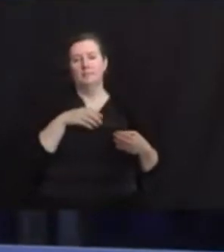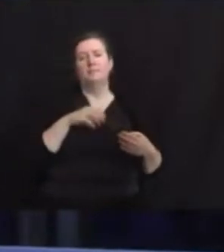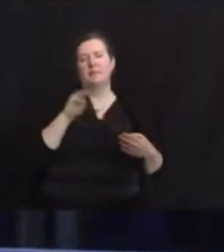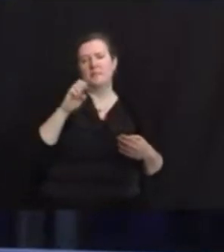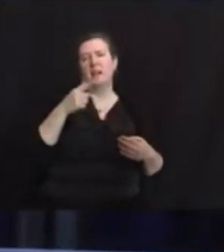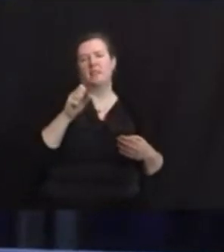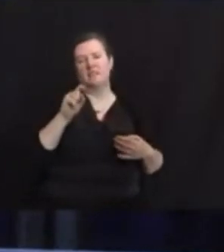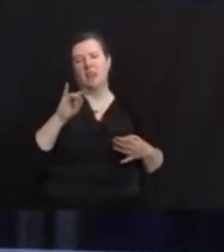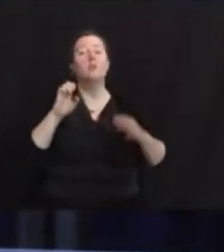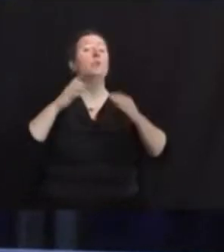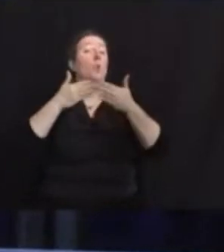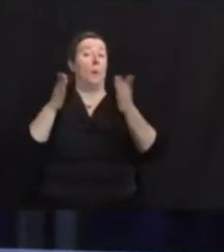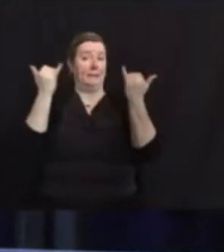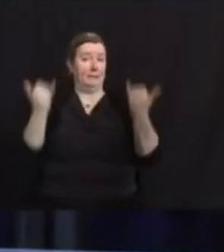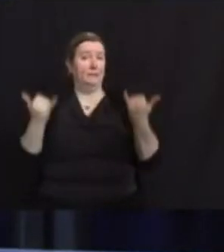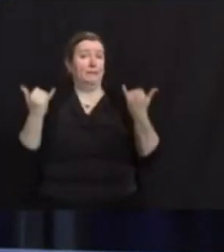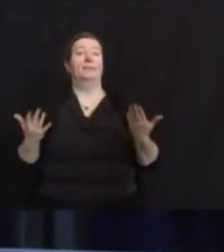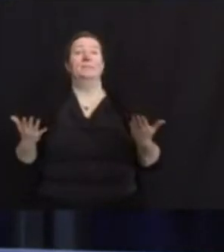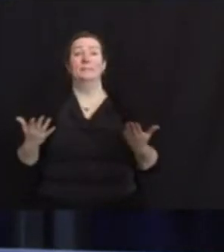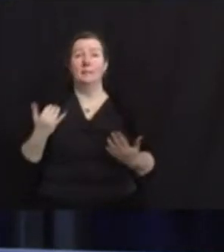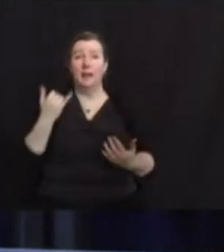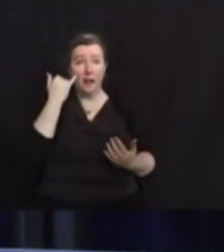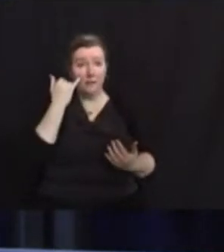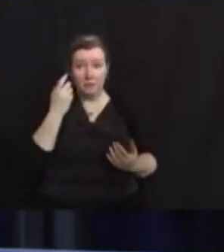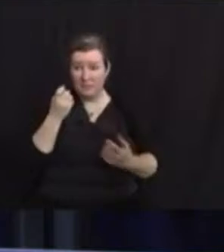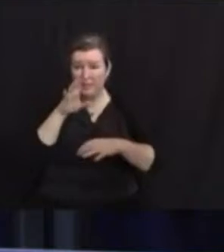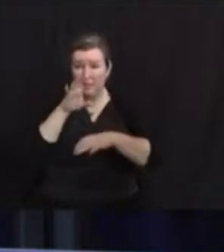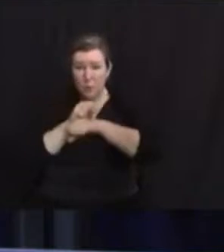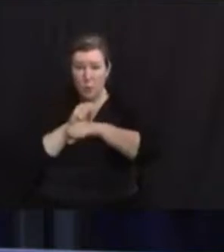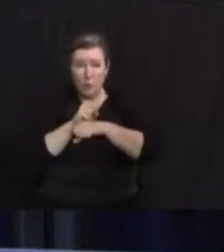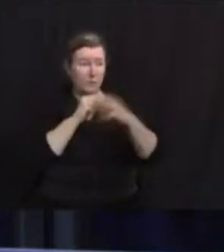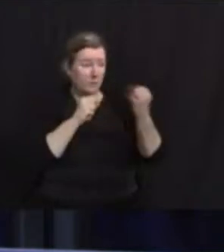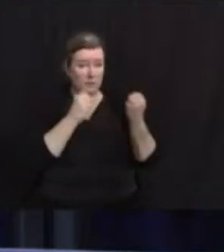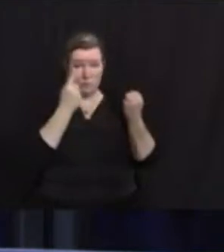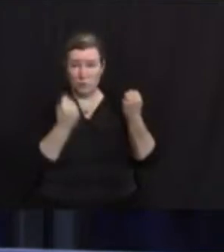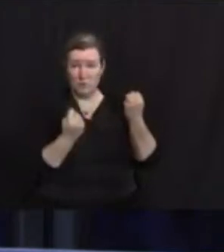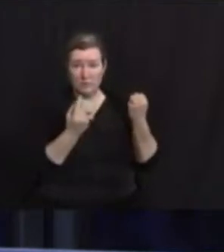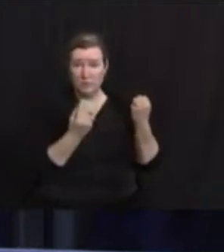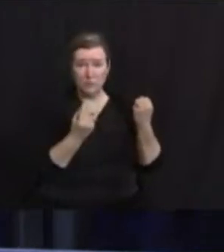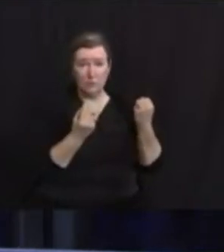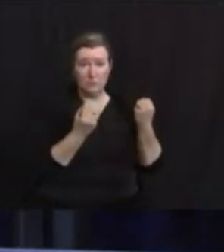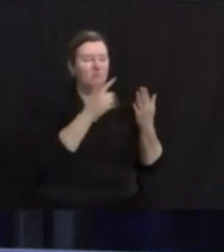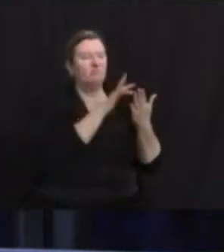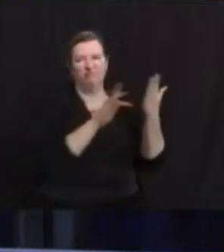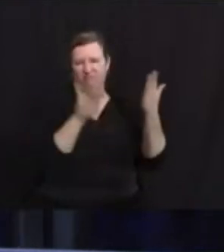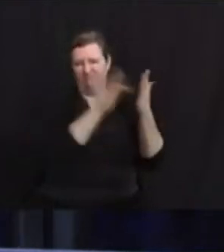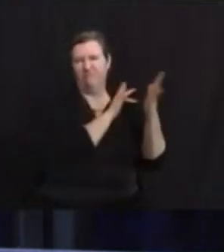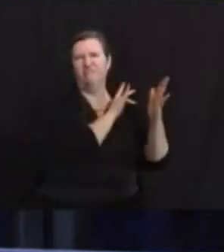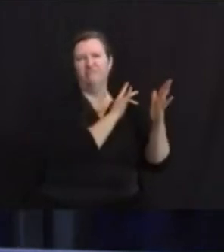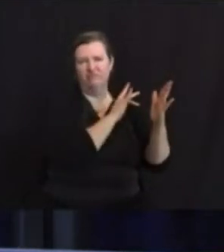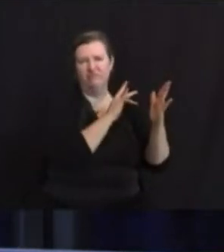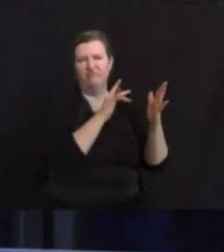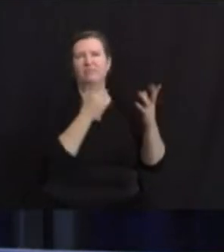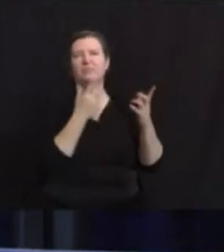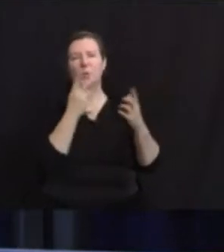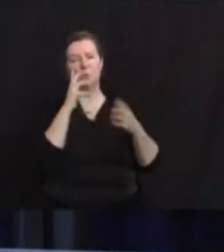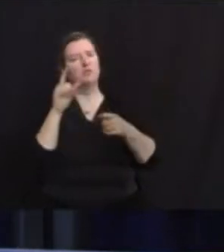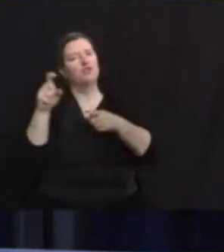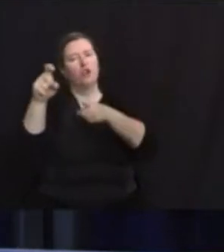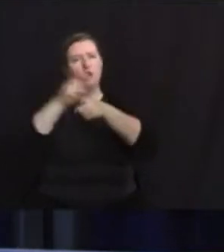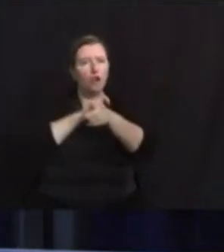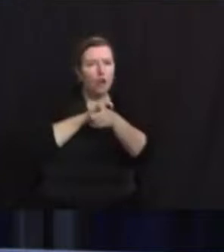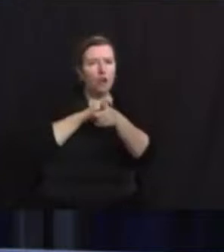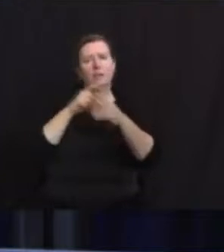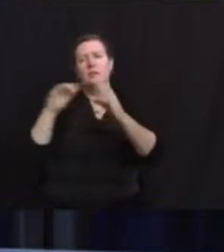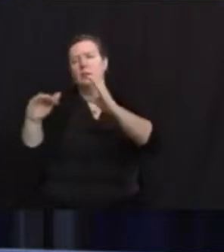by the closures Monday and Tuesday should have received a call, email, or text from the healthcare or other operating